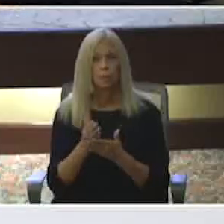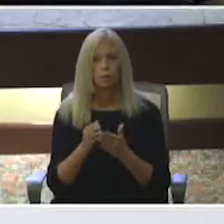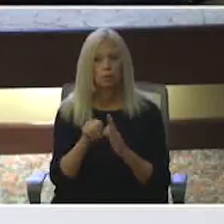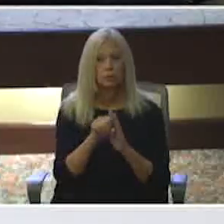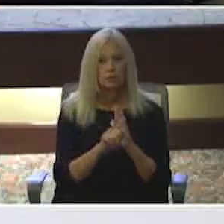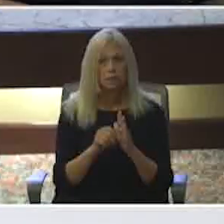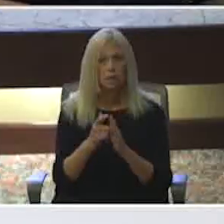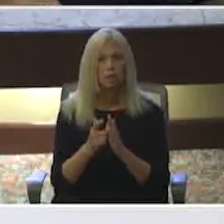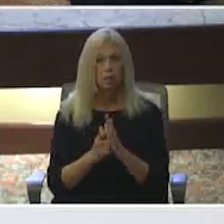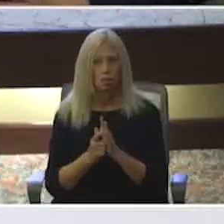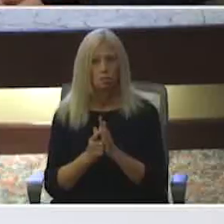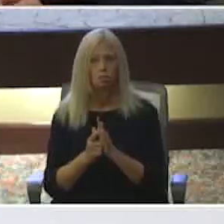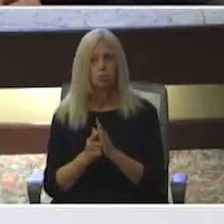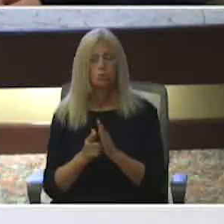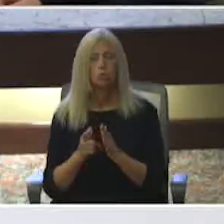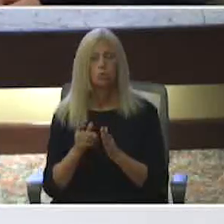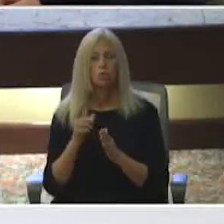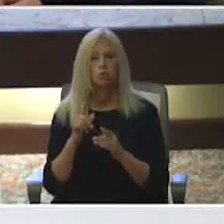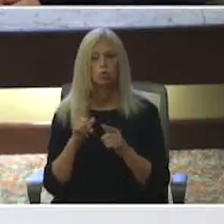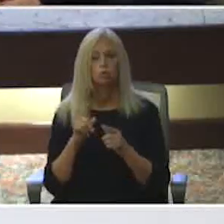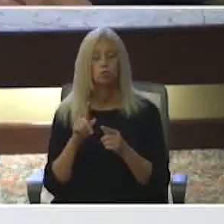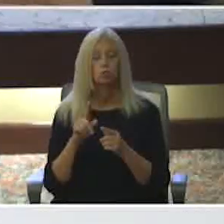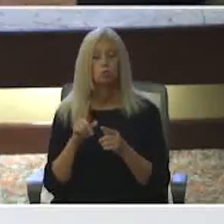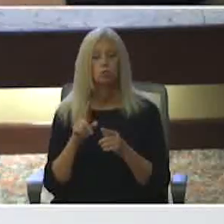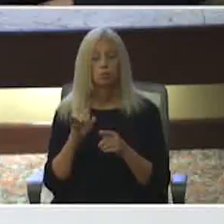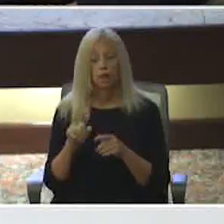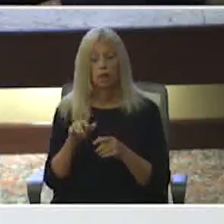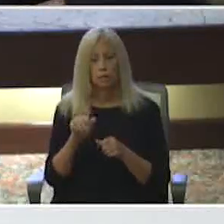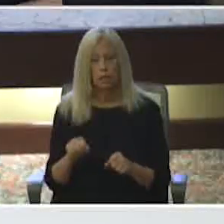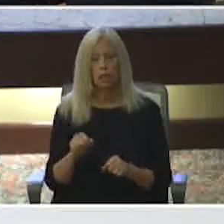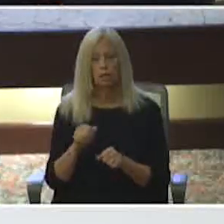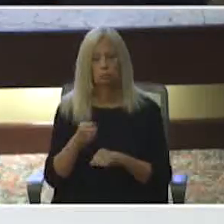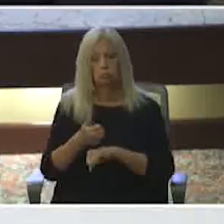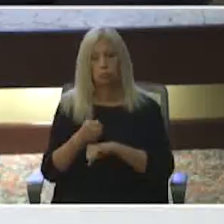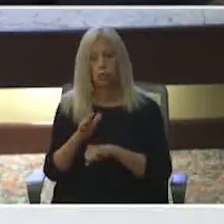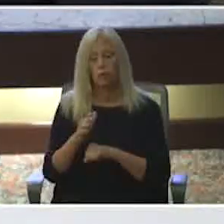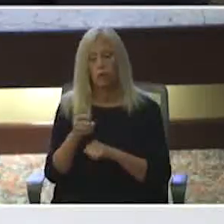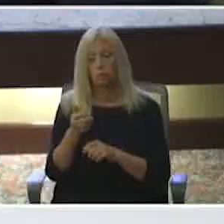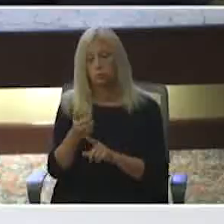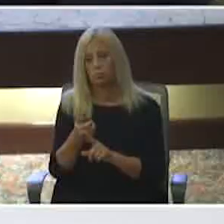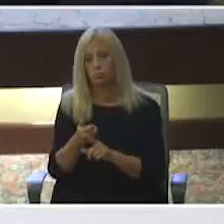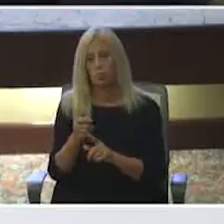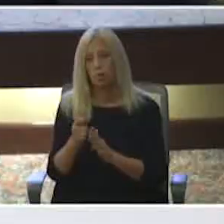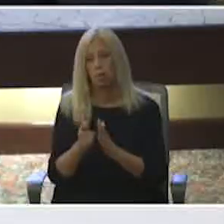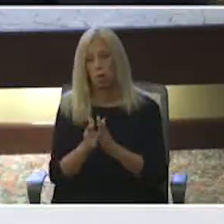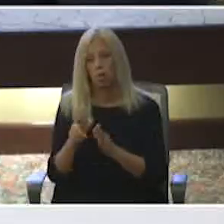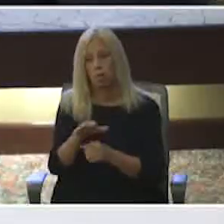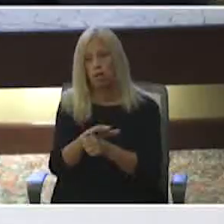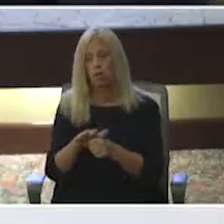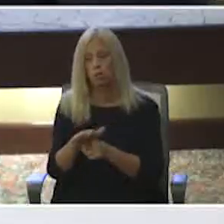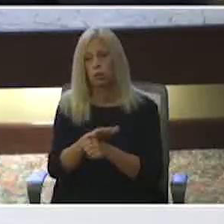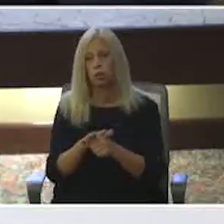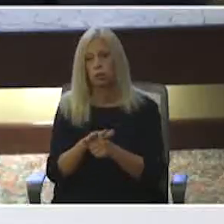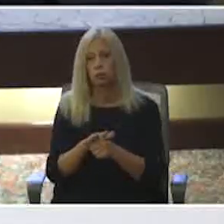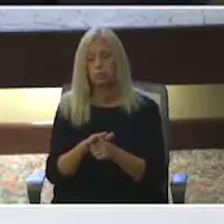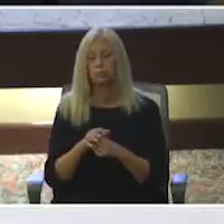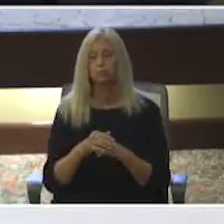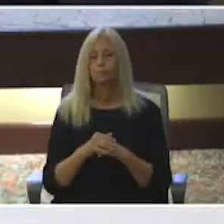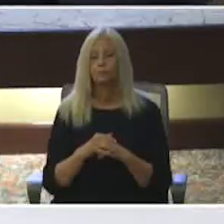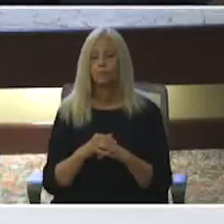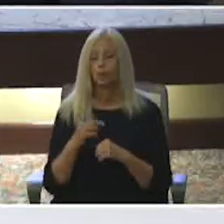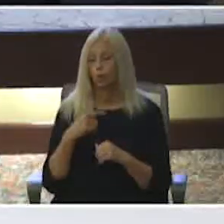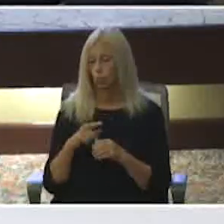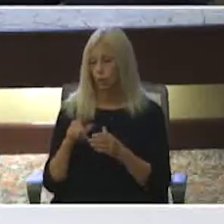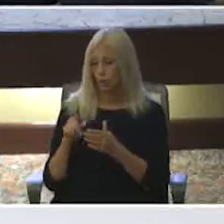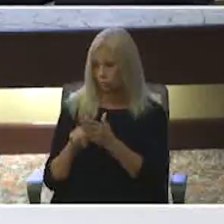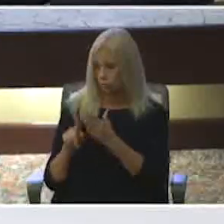allows municipalities to create their own regulations in that area. Great. Awesome. Thank We you. did check with that several times, and that's why we went on